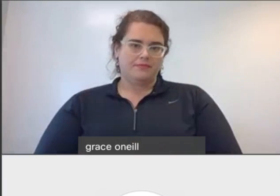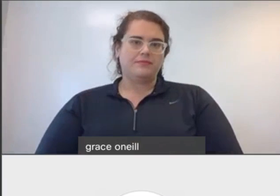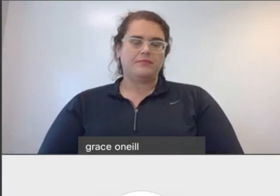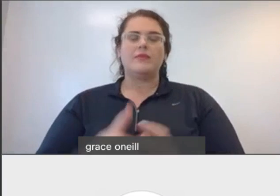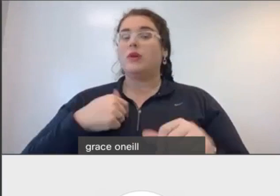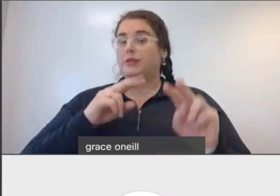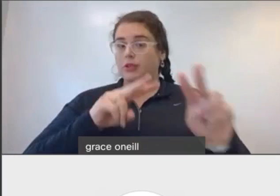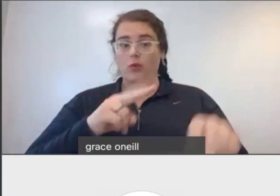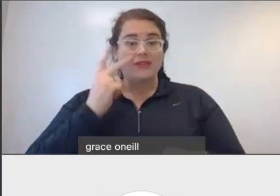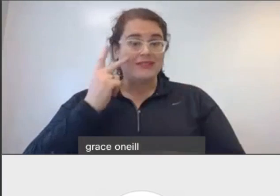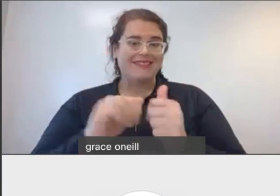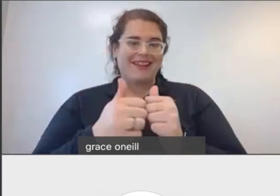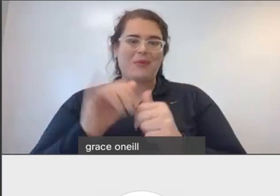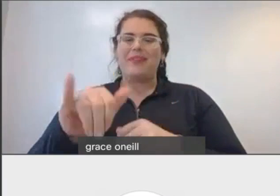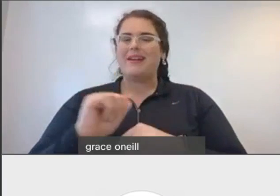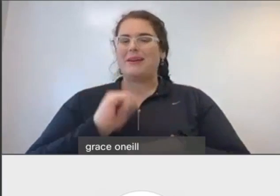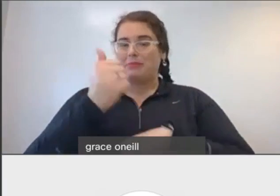that implementation,